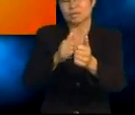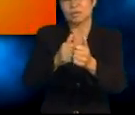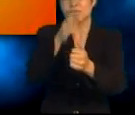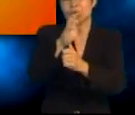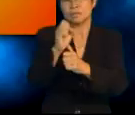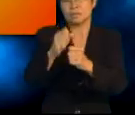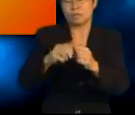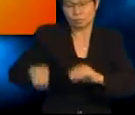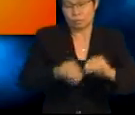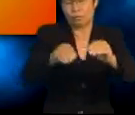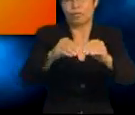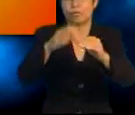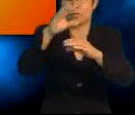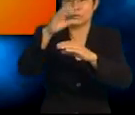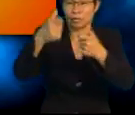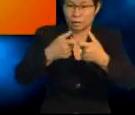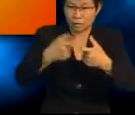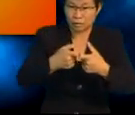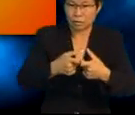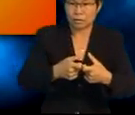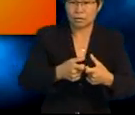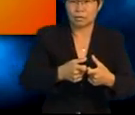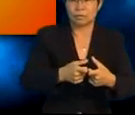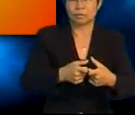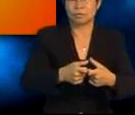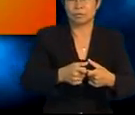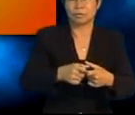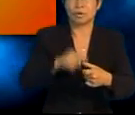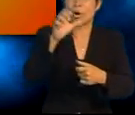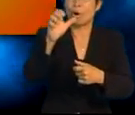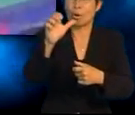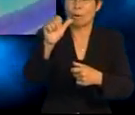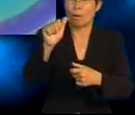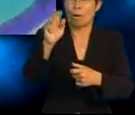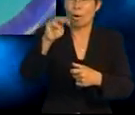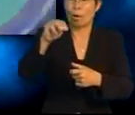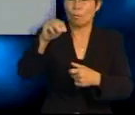We use the ohm to measure resistance.